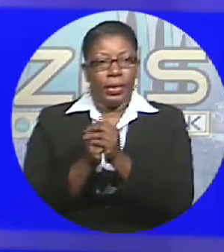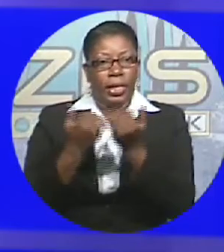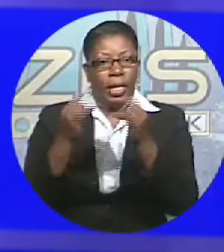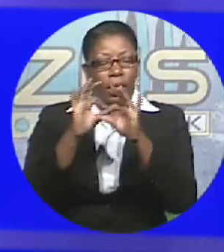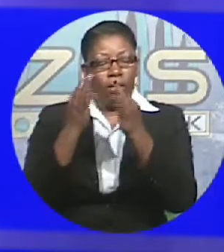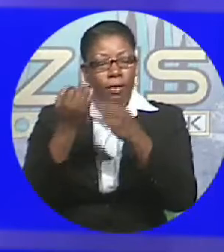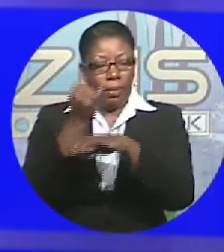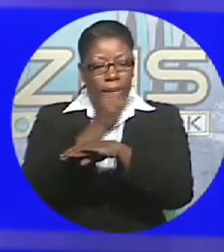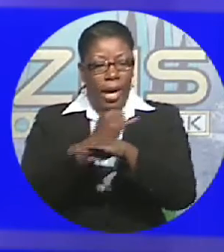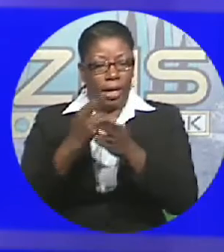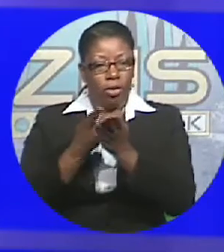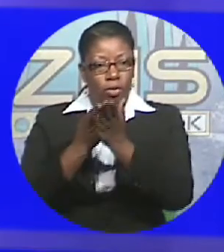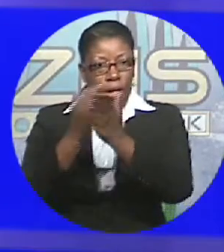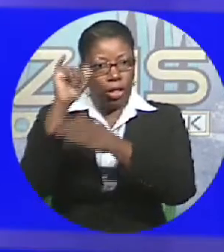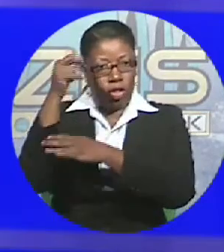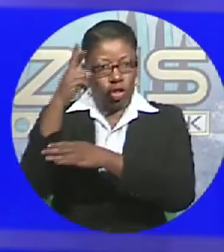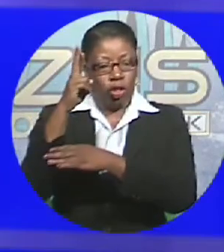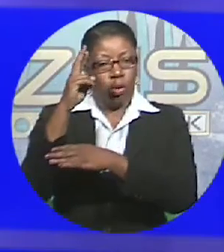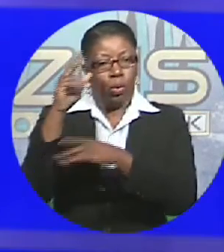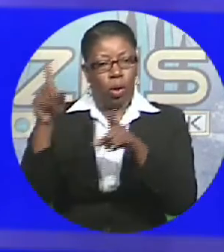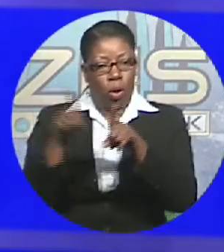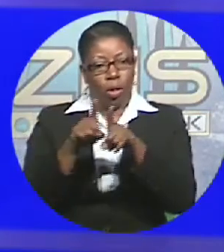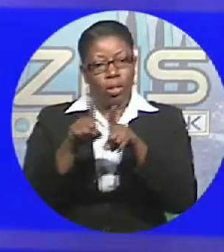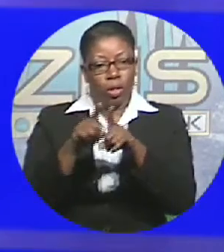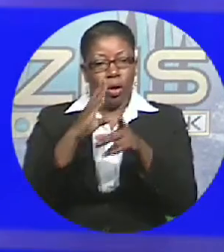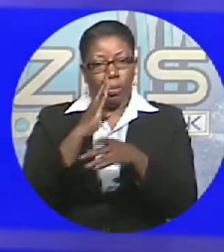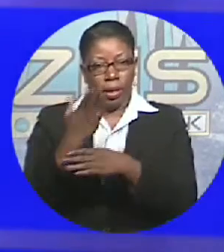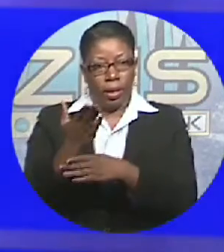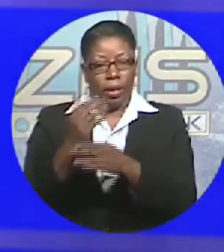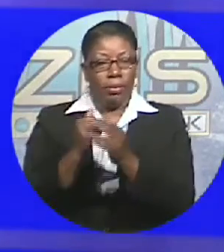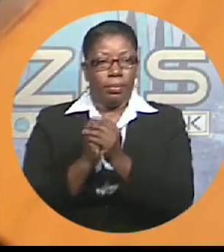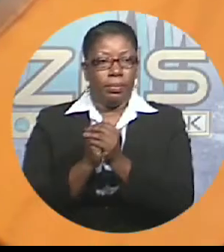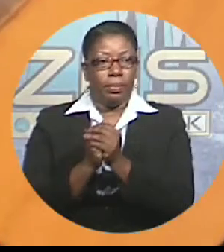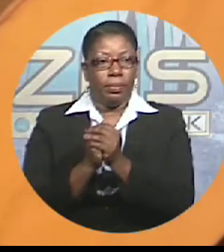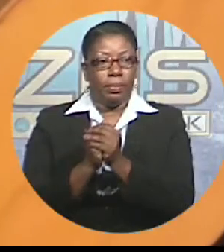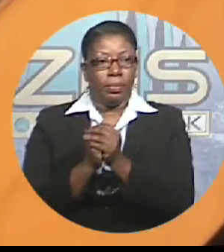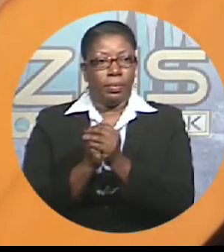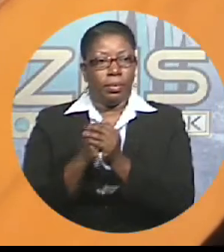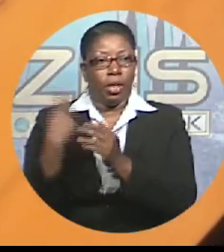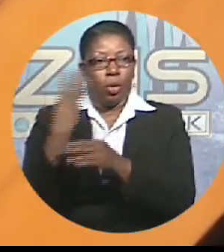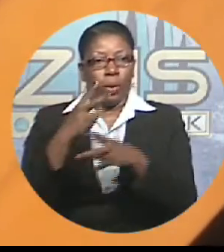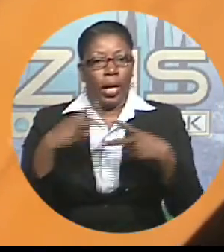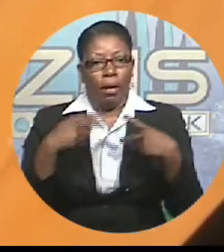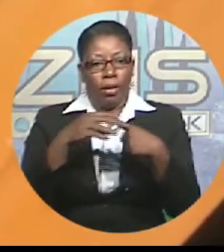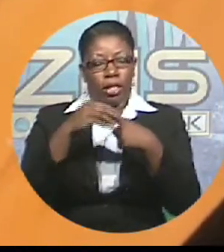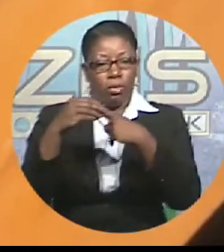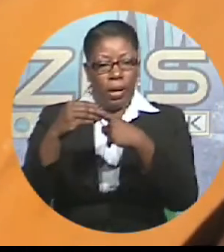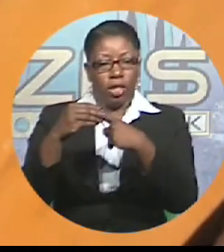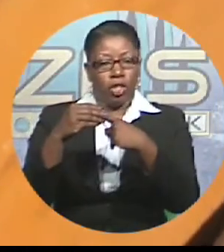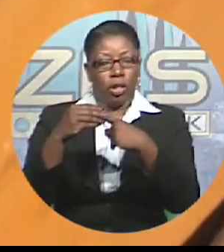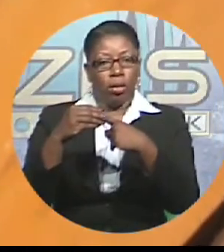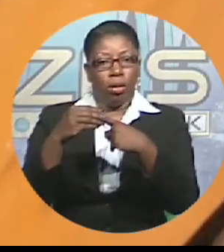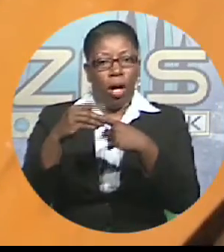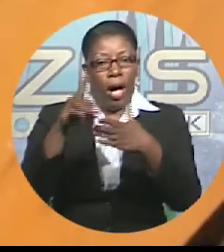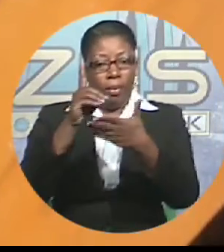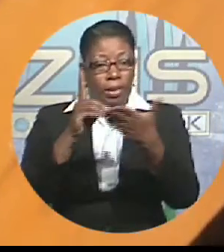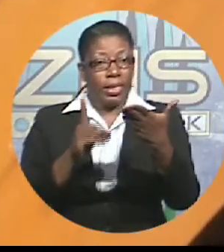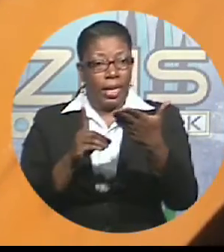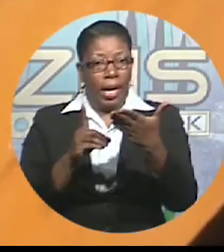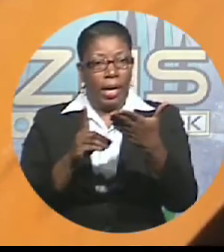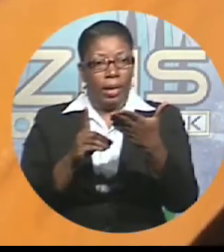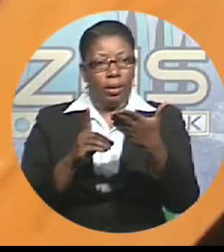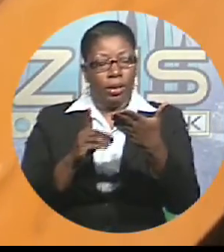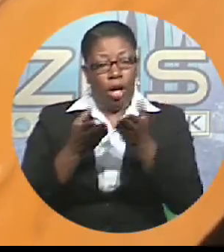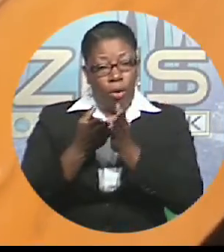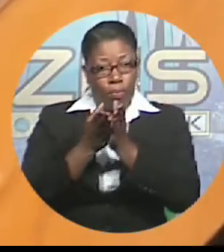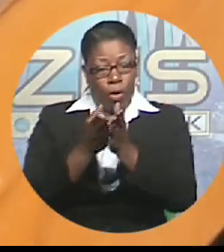Island Regatta. The juniors will also take center stage. As you know, we have a special design boat for the juniors to sail.